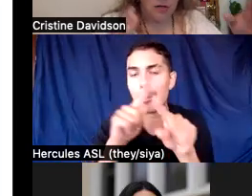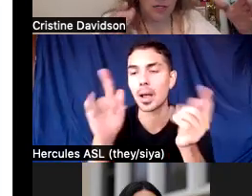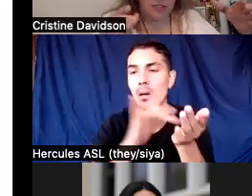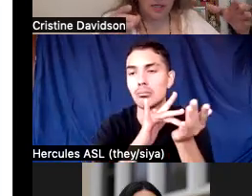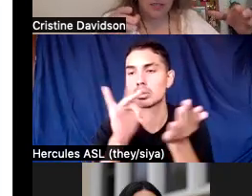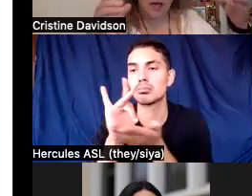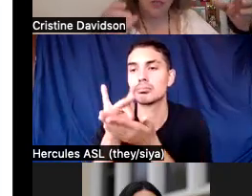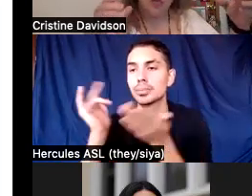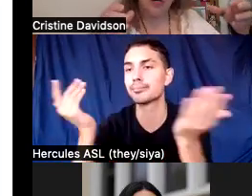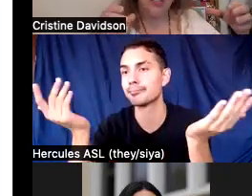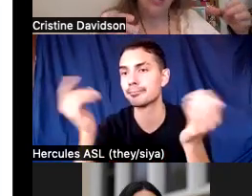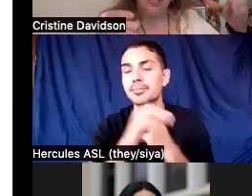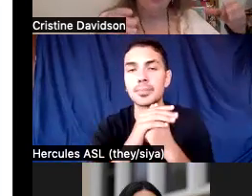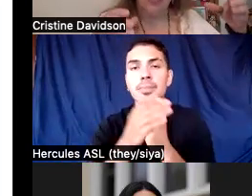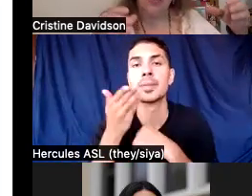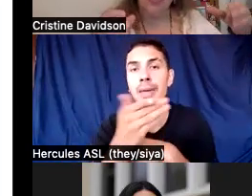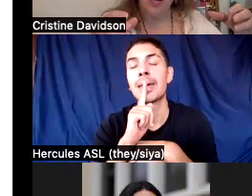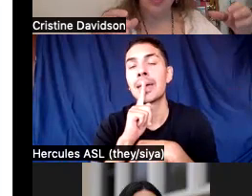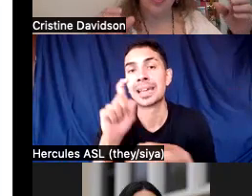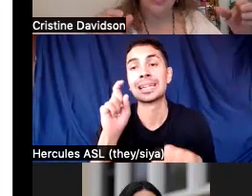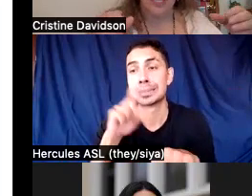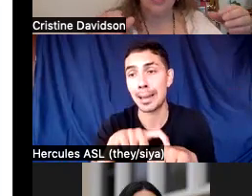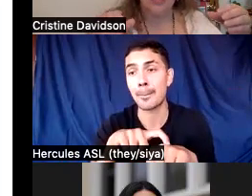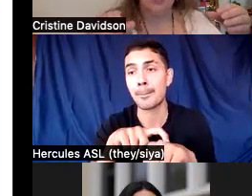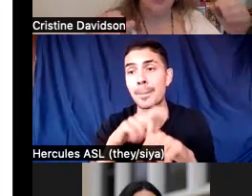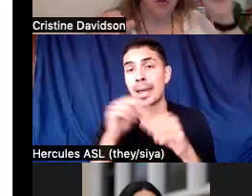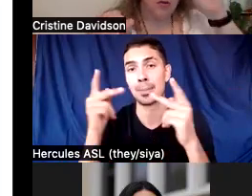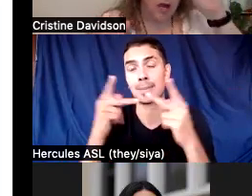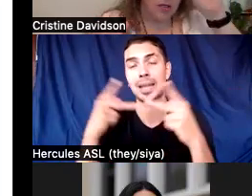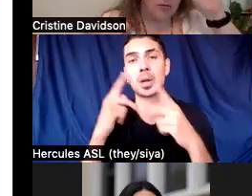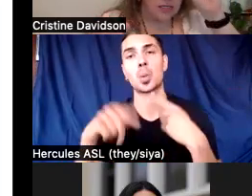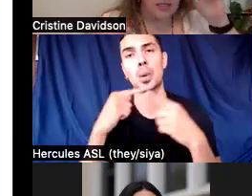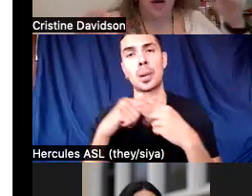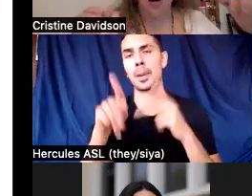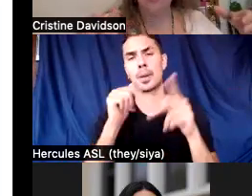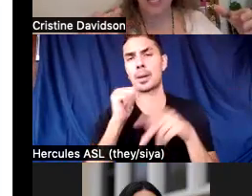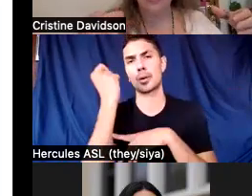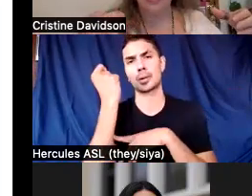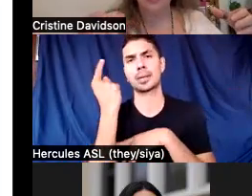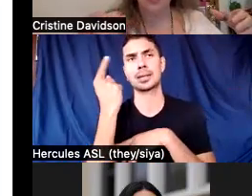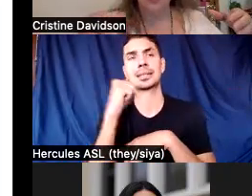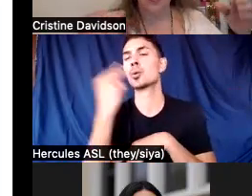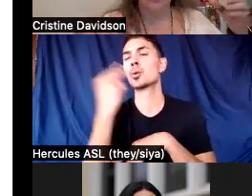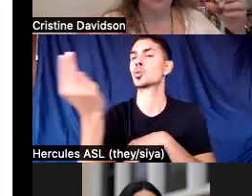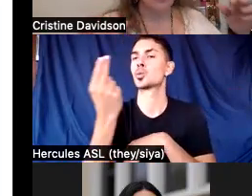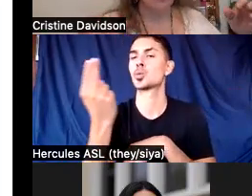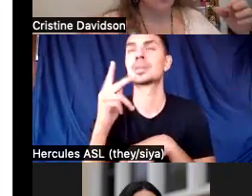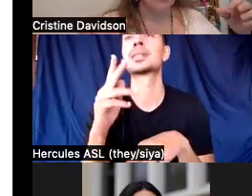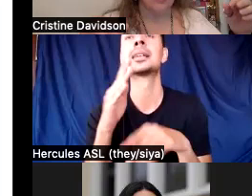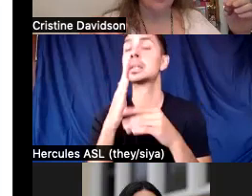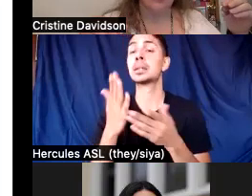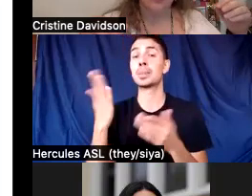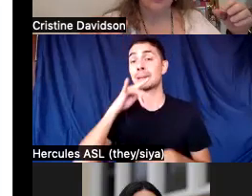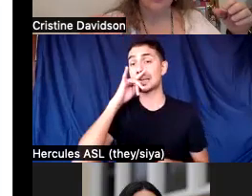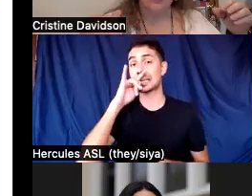you know, there is a time in a person's life when they're not understanding, when they're not using it as a harm tactic, they're probably more